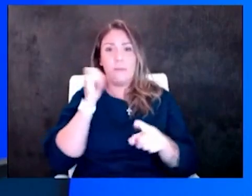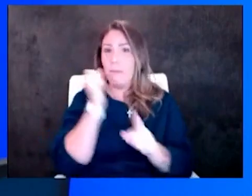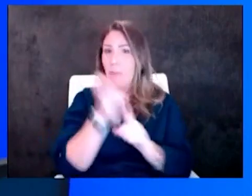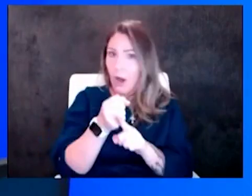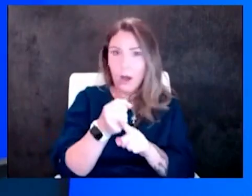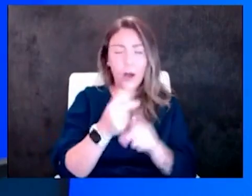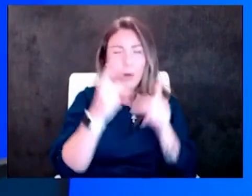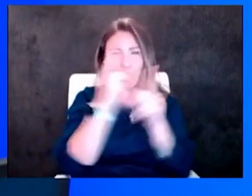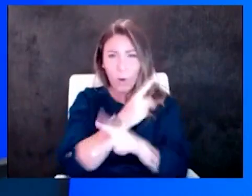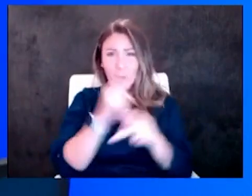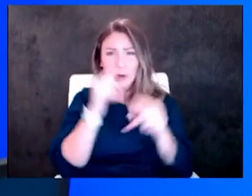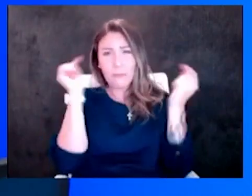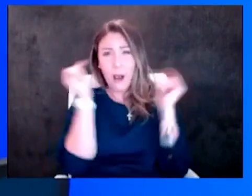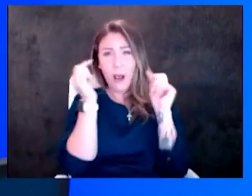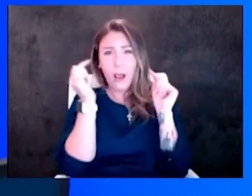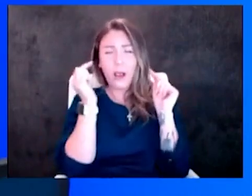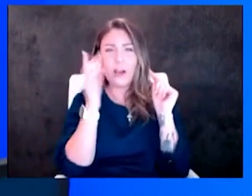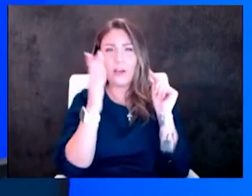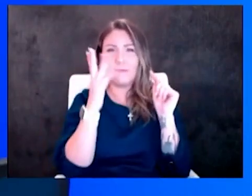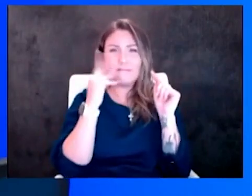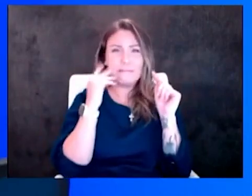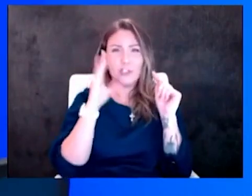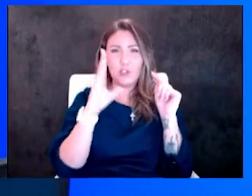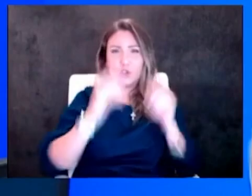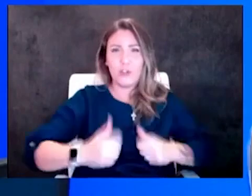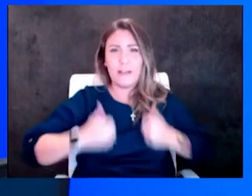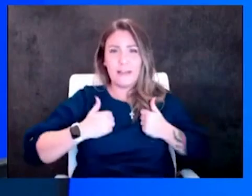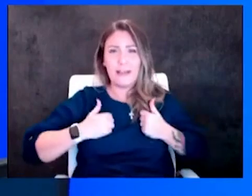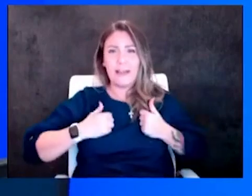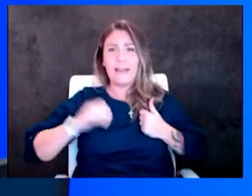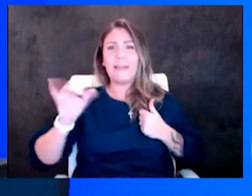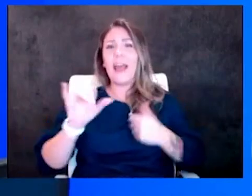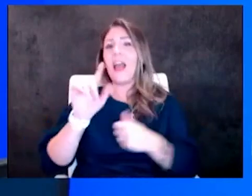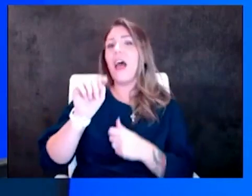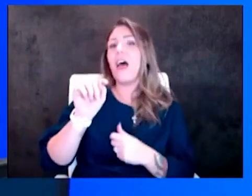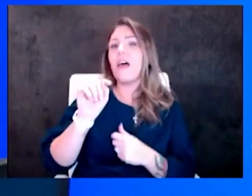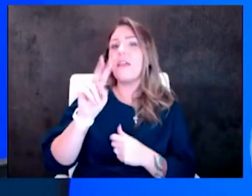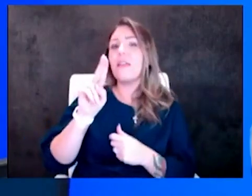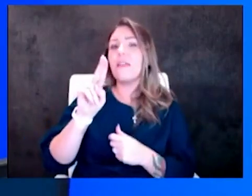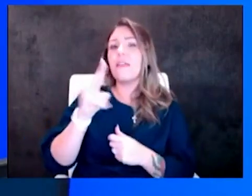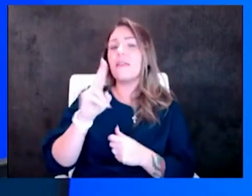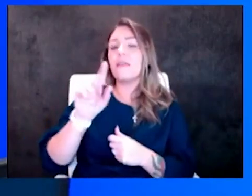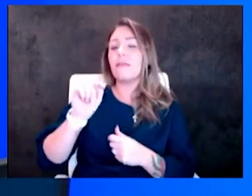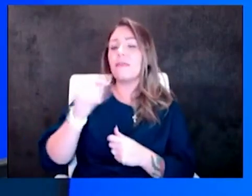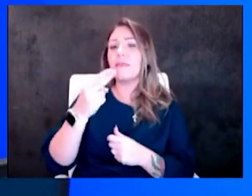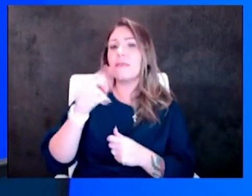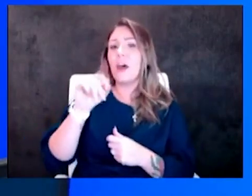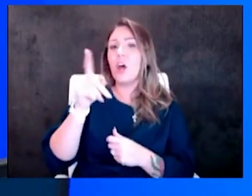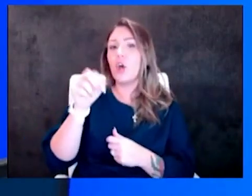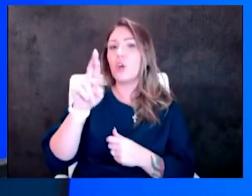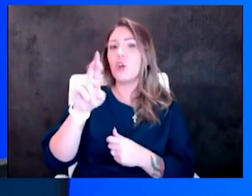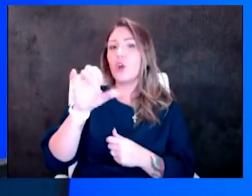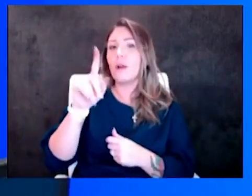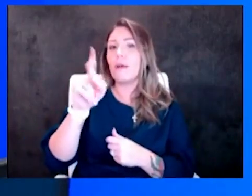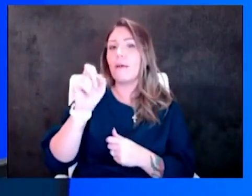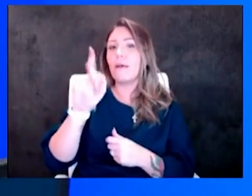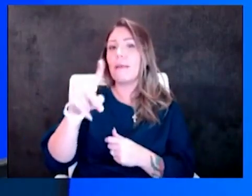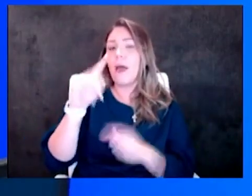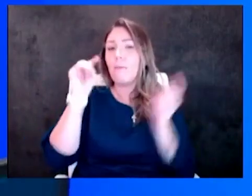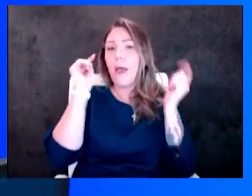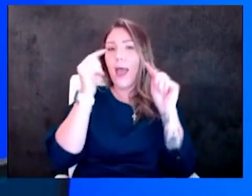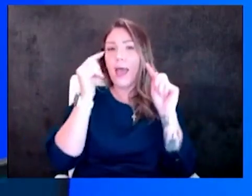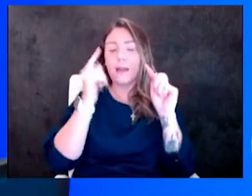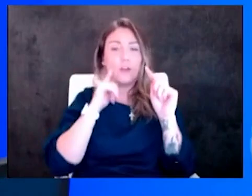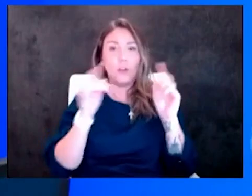you've ever had in your life. That's described as a thunderclap headache because it comes on like that. No escalation over the course